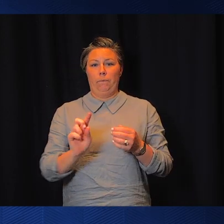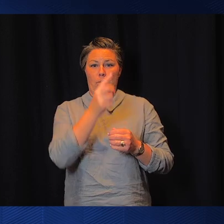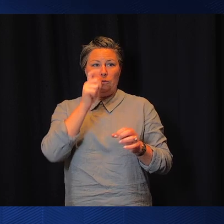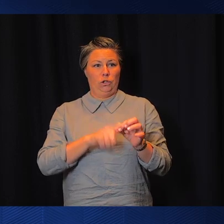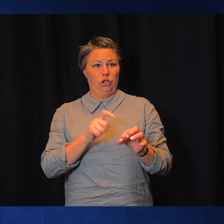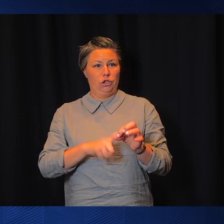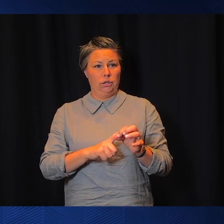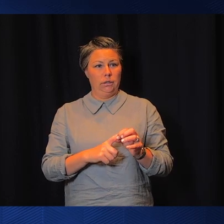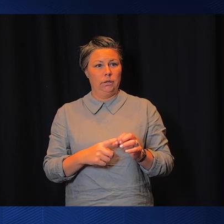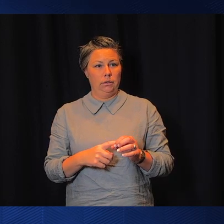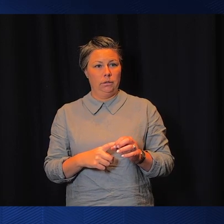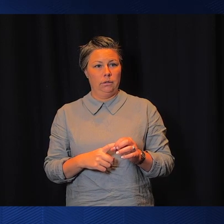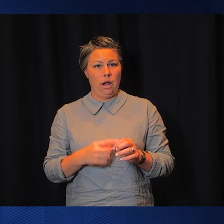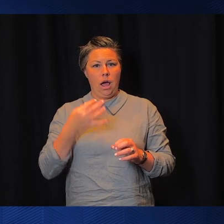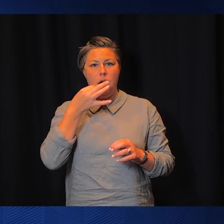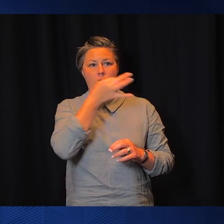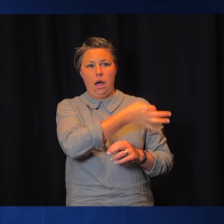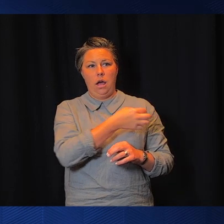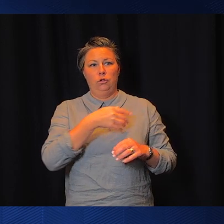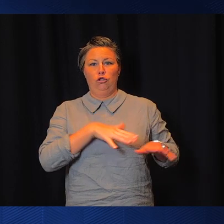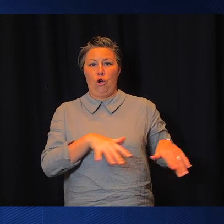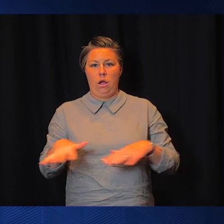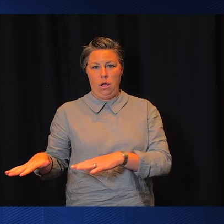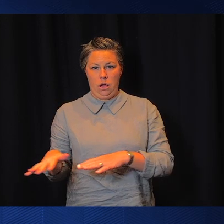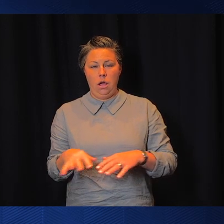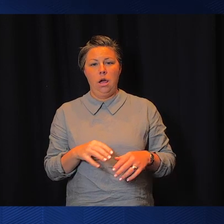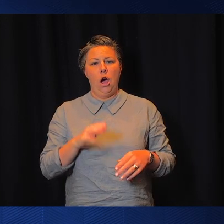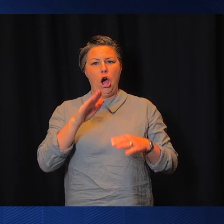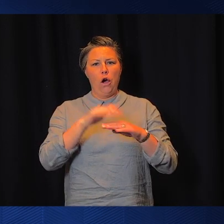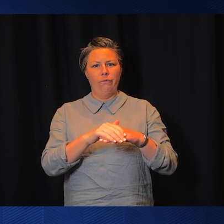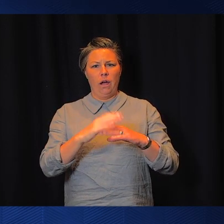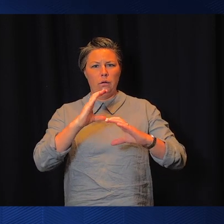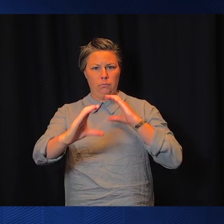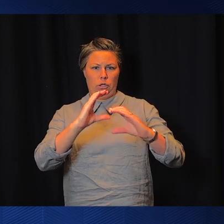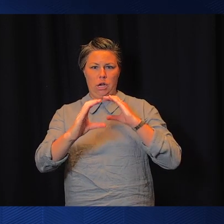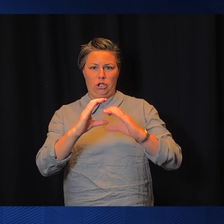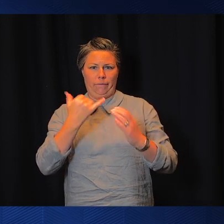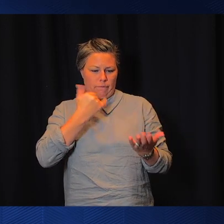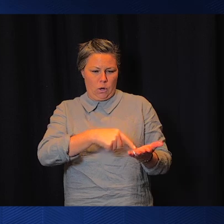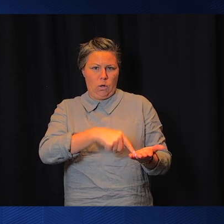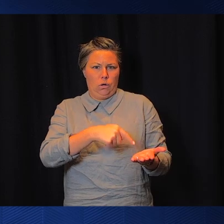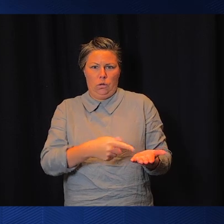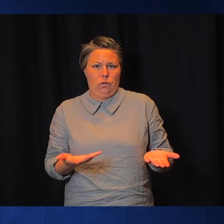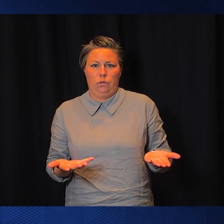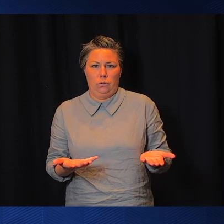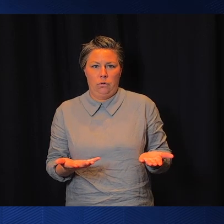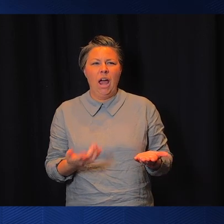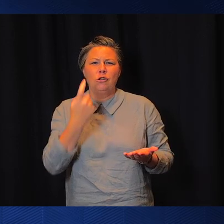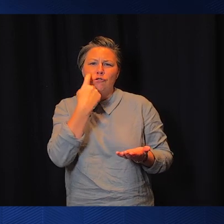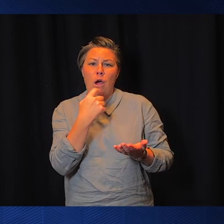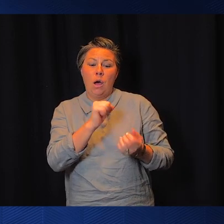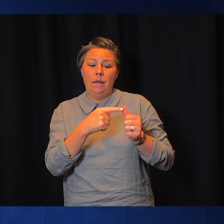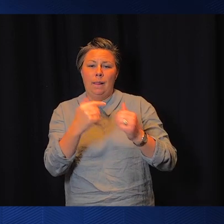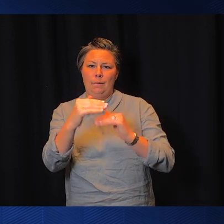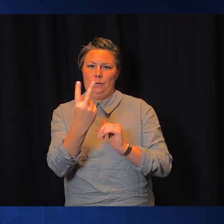you, Kiasi, looking particularly at that idea around mobile communication. And if we can all, as panelists, keep our responses to about 2 minutes so we can try and